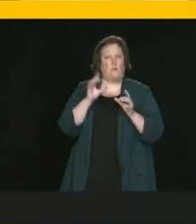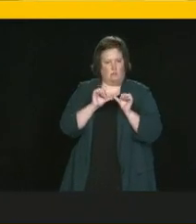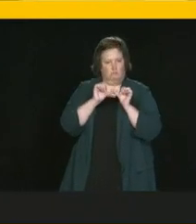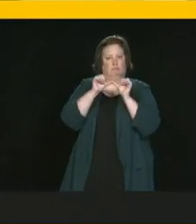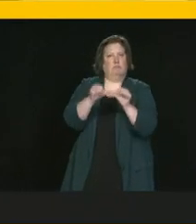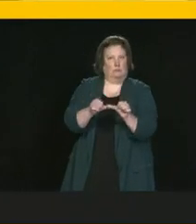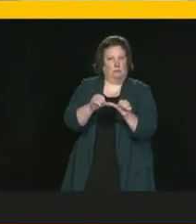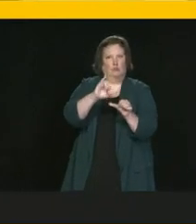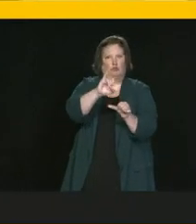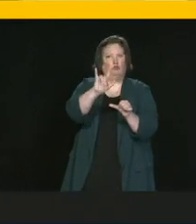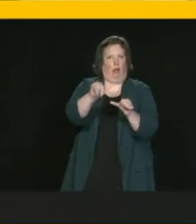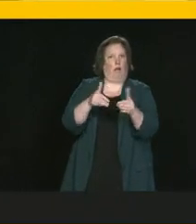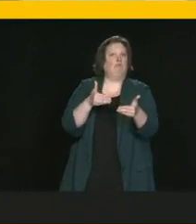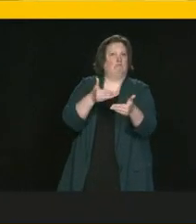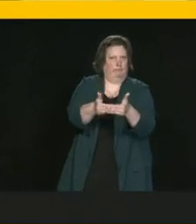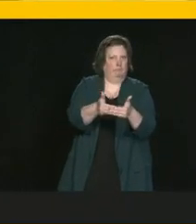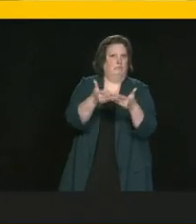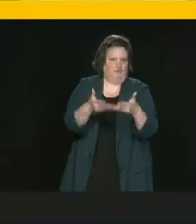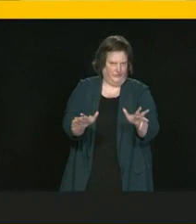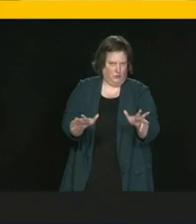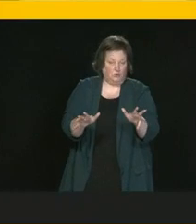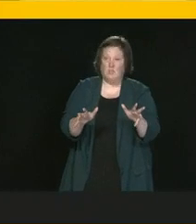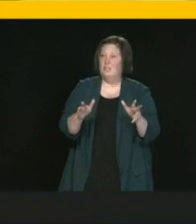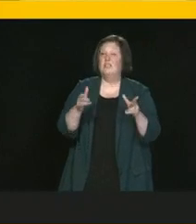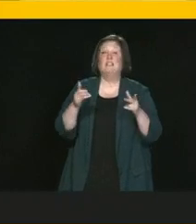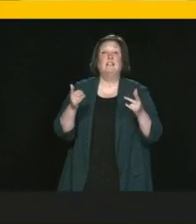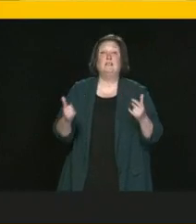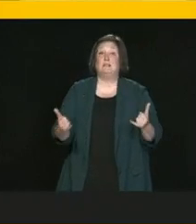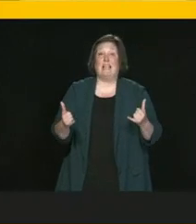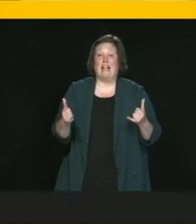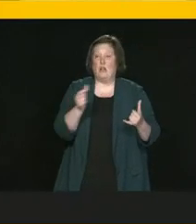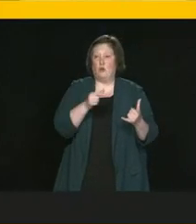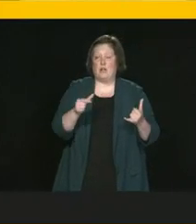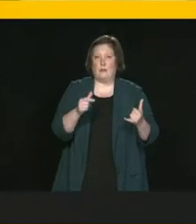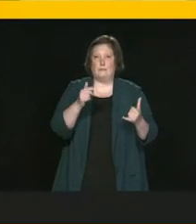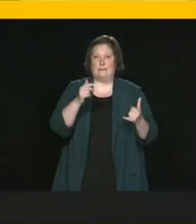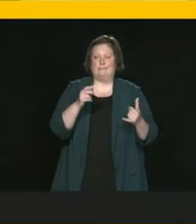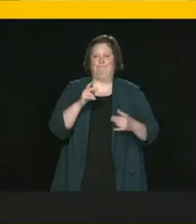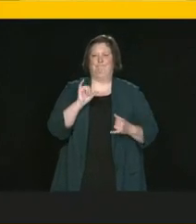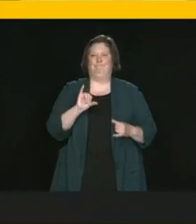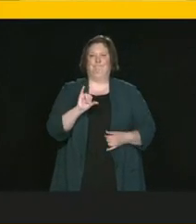July. And now we are saying that it will